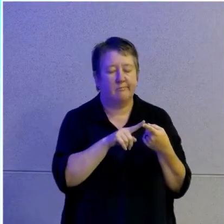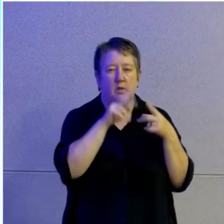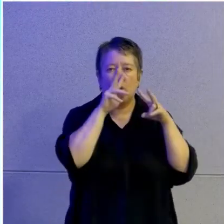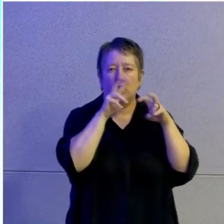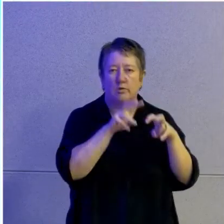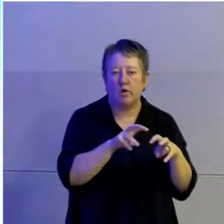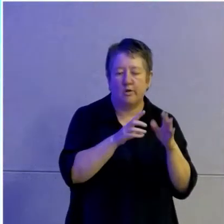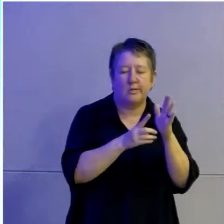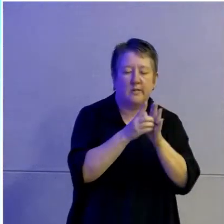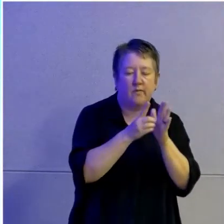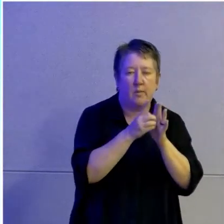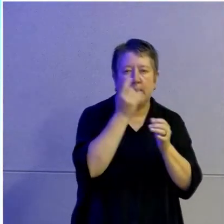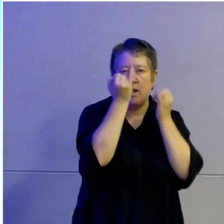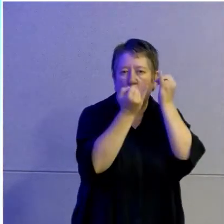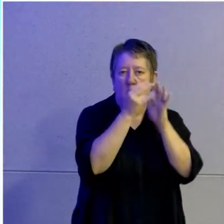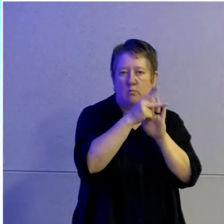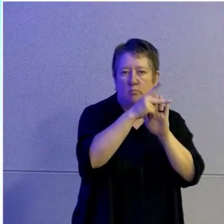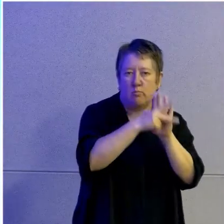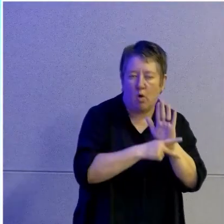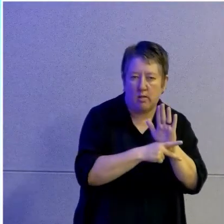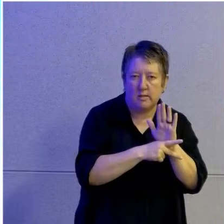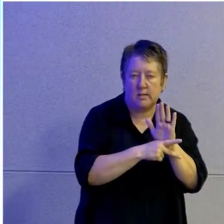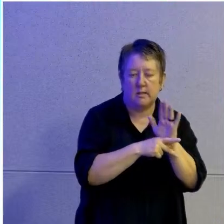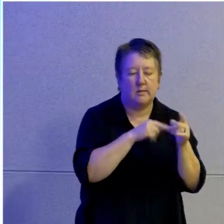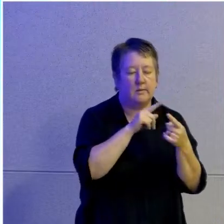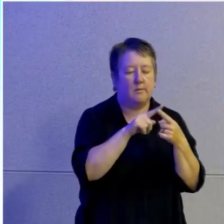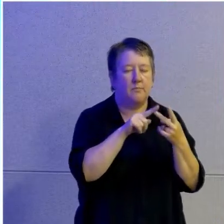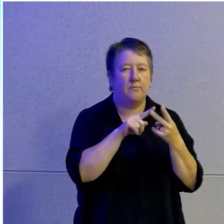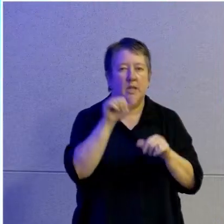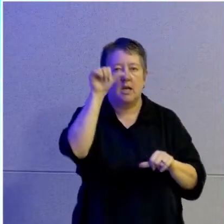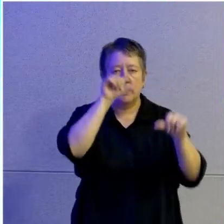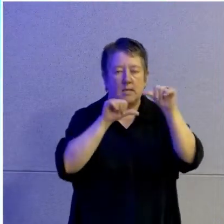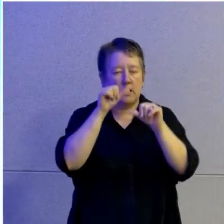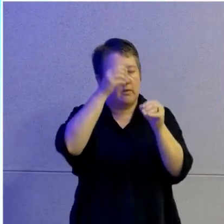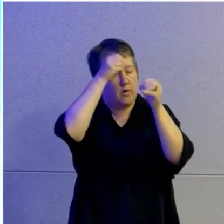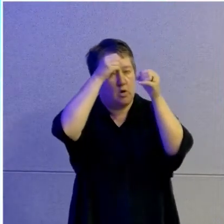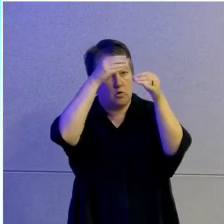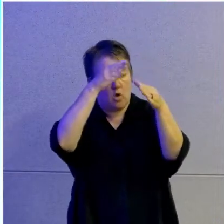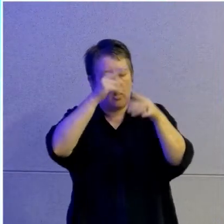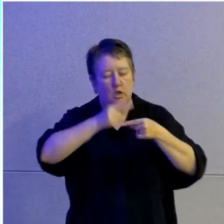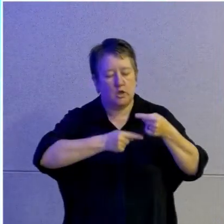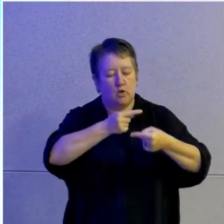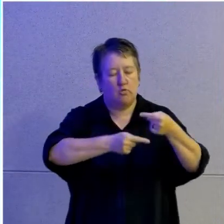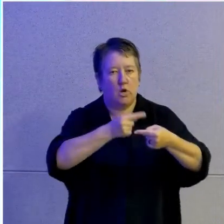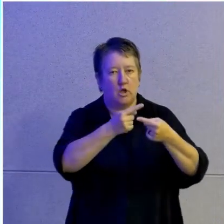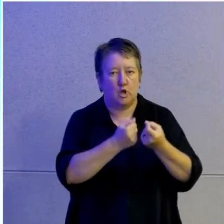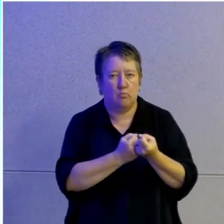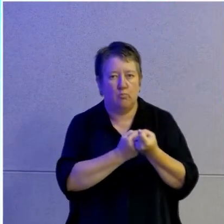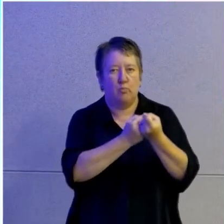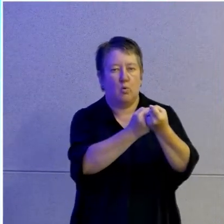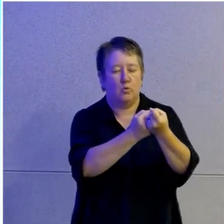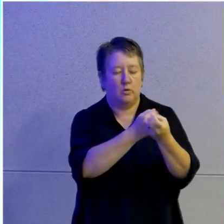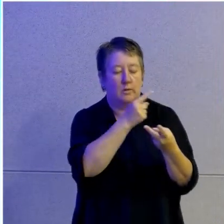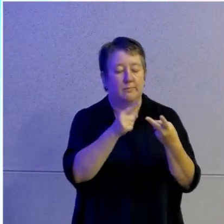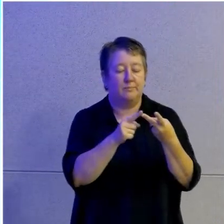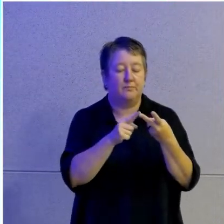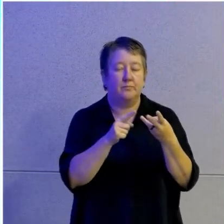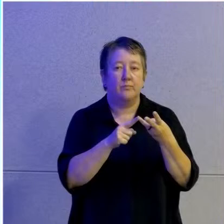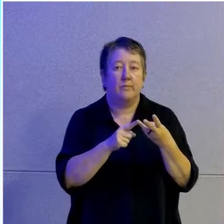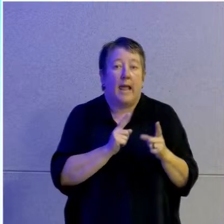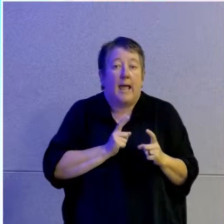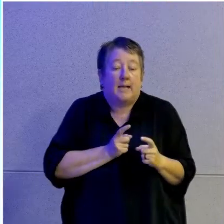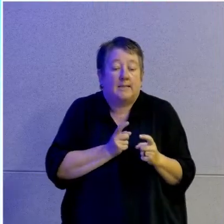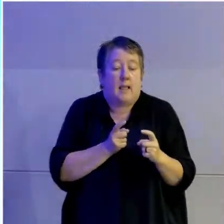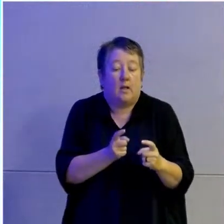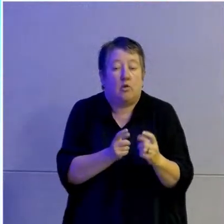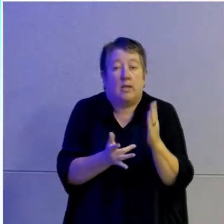of innovation policies, boosting scientific knowledge generation, accelerating